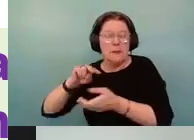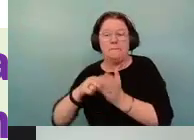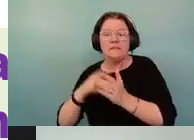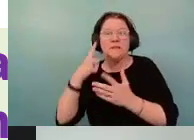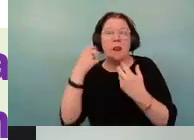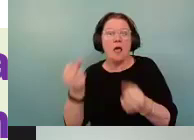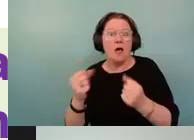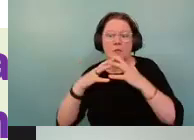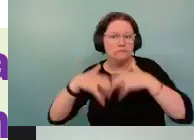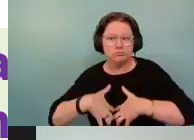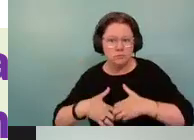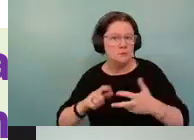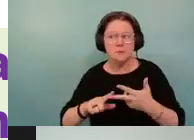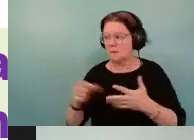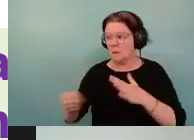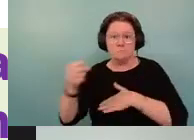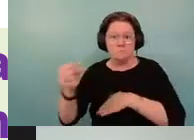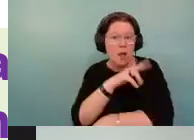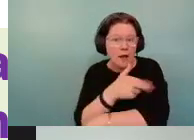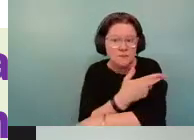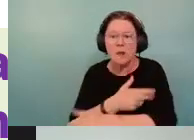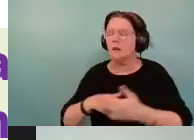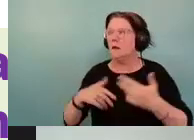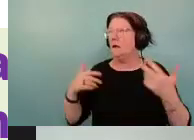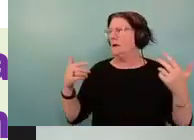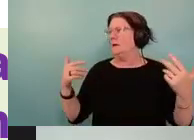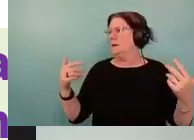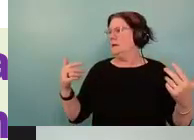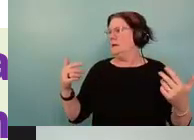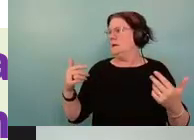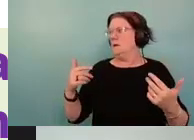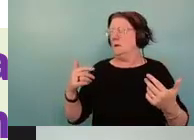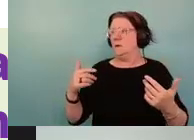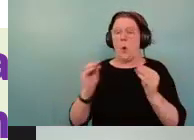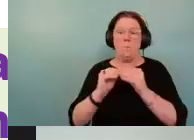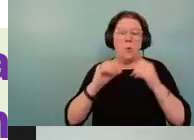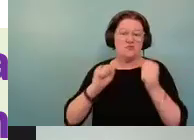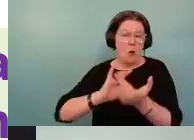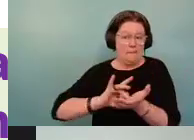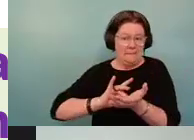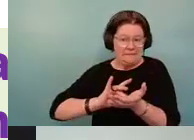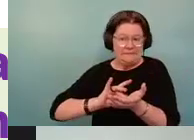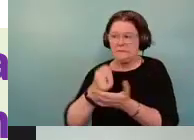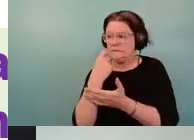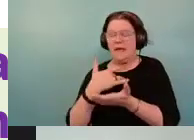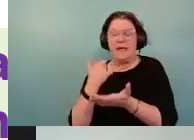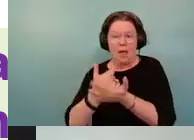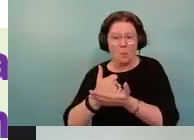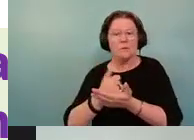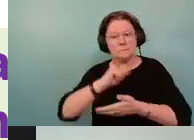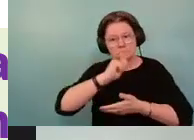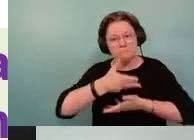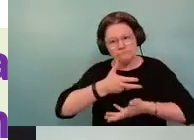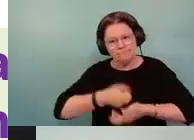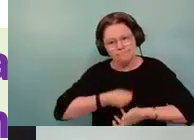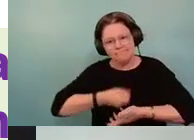could be where you might have to be hospitalized or medicated in a way that helps you deal with some of that. So I